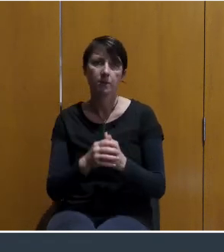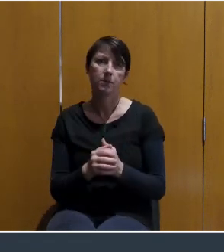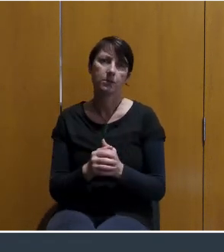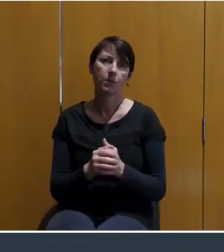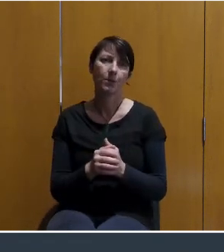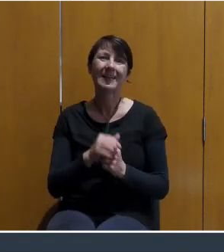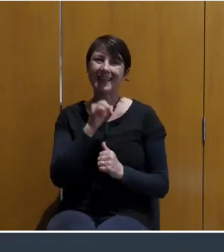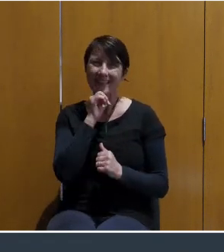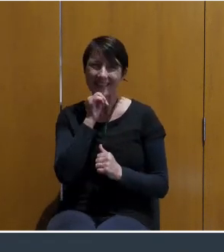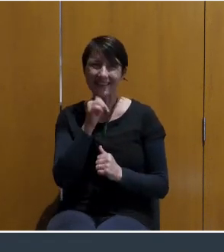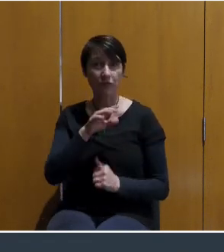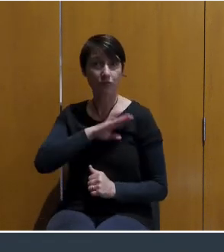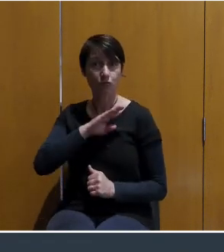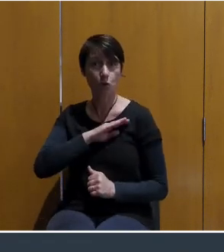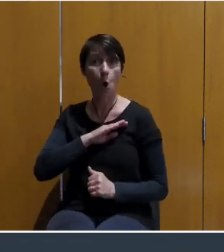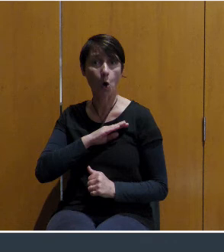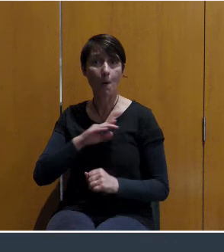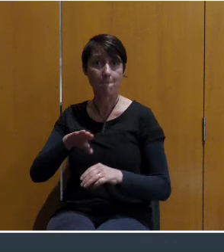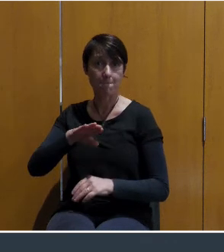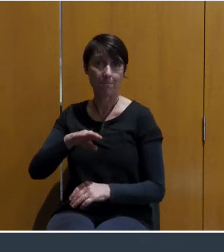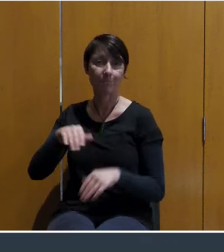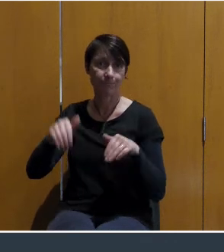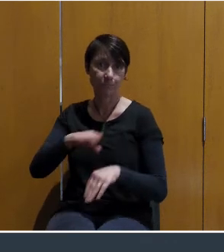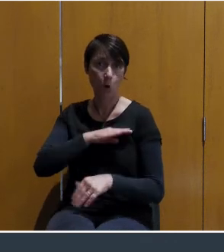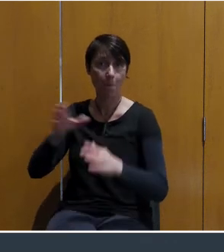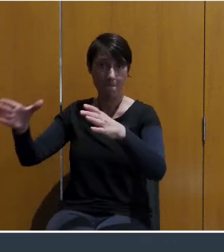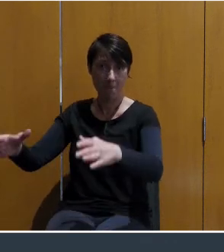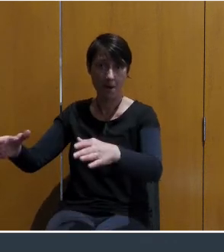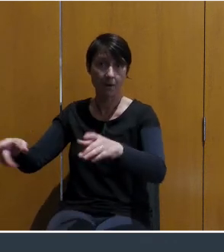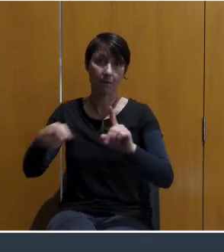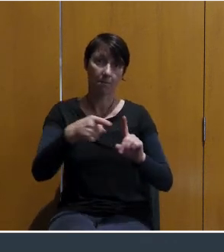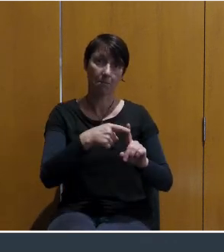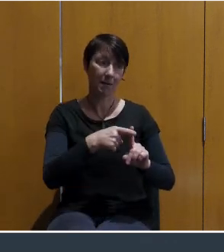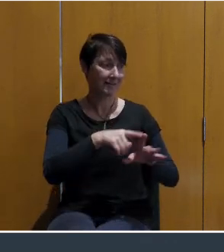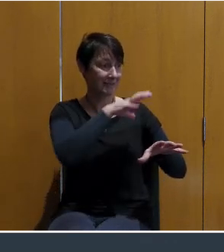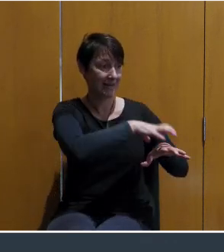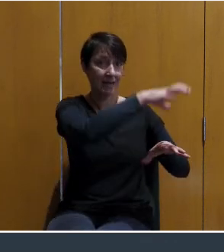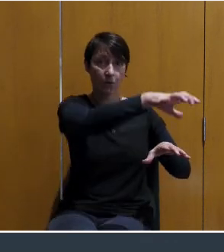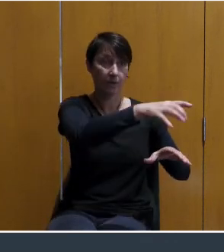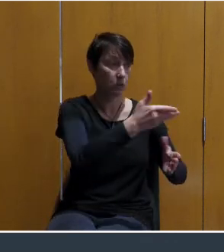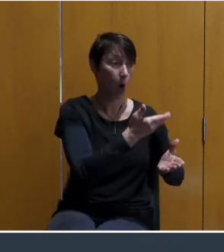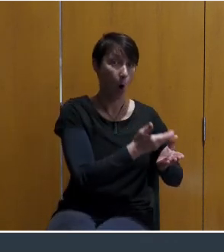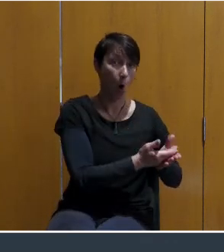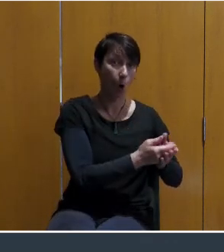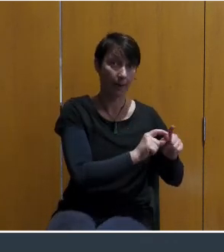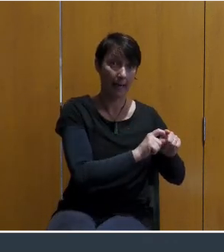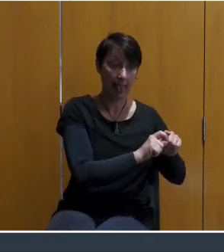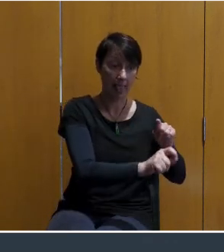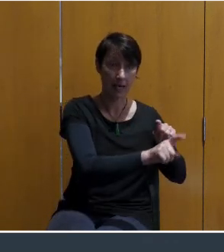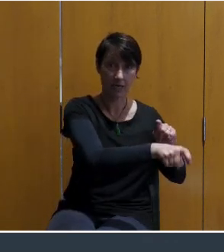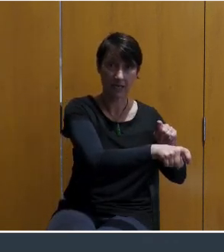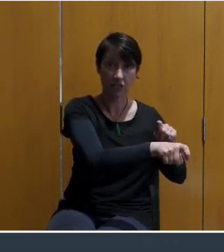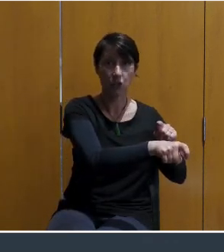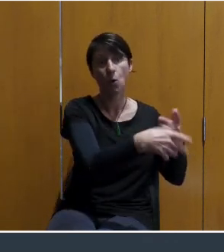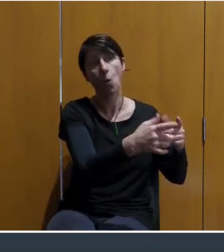limit people's access to off-leash areas for these animals who dog parks are not a good fit for. So I